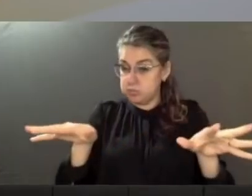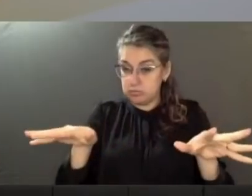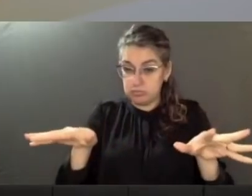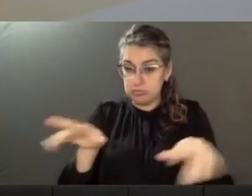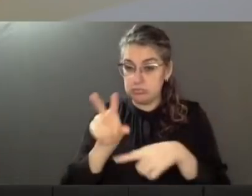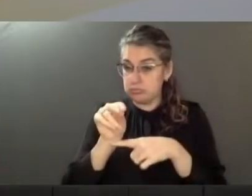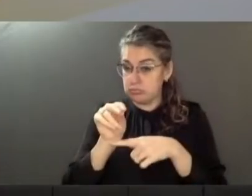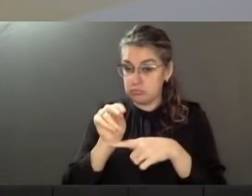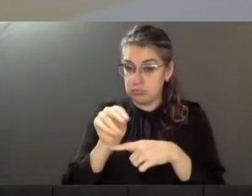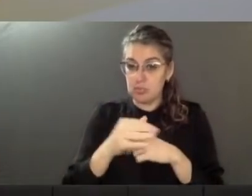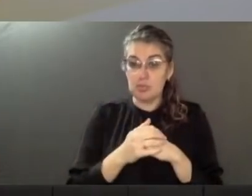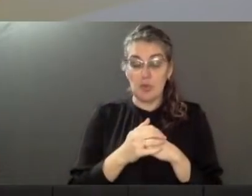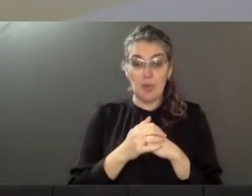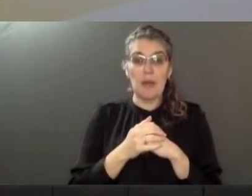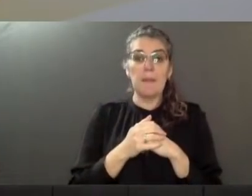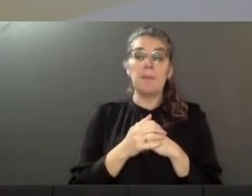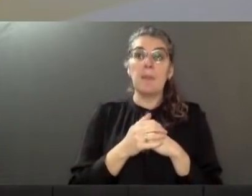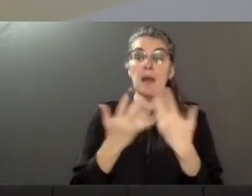may have